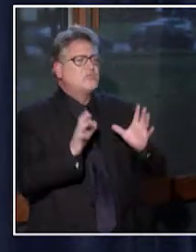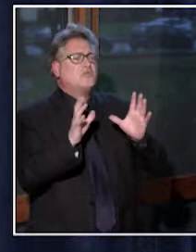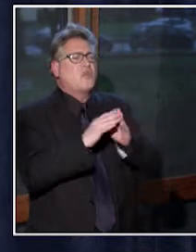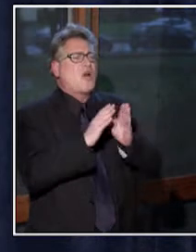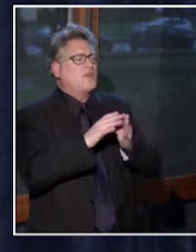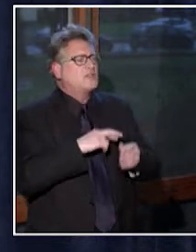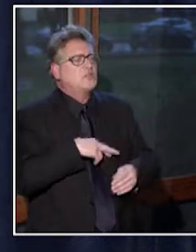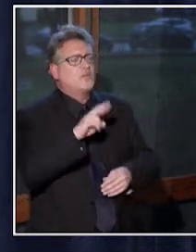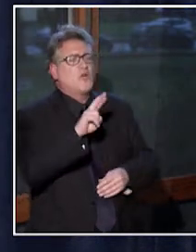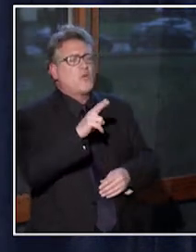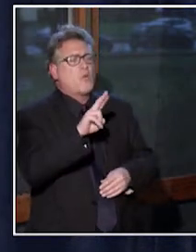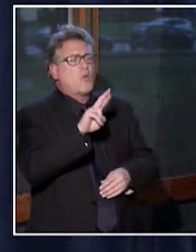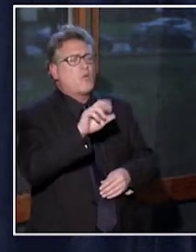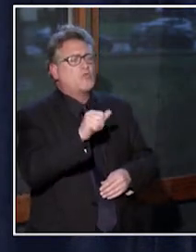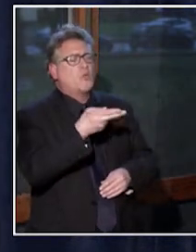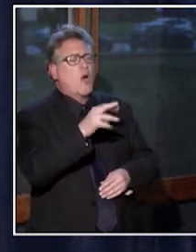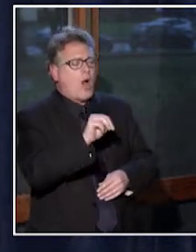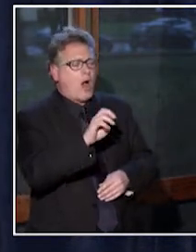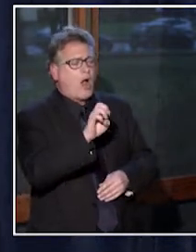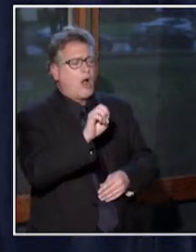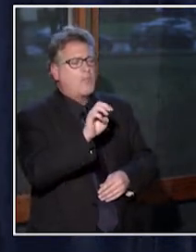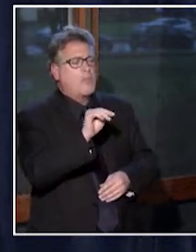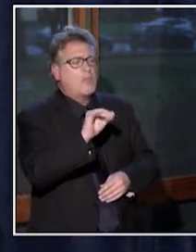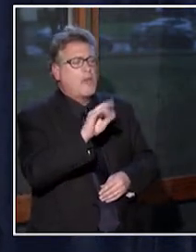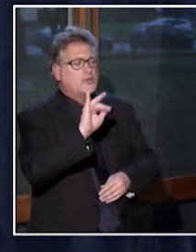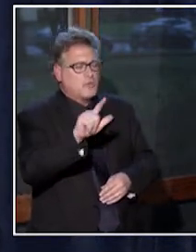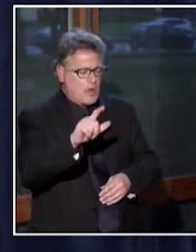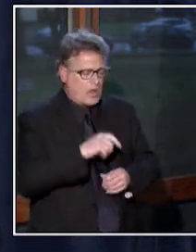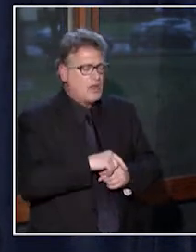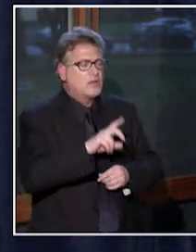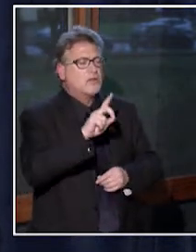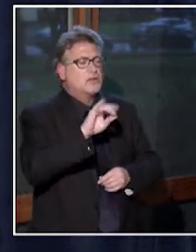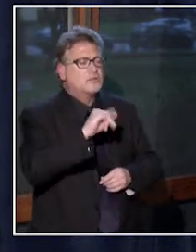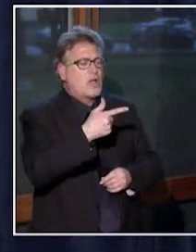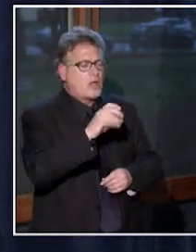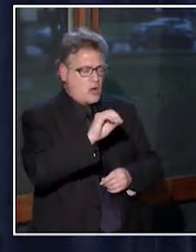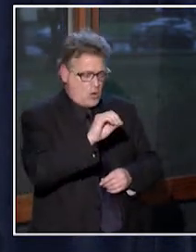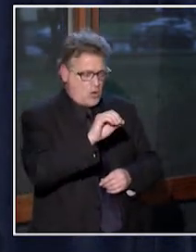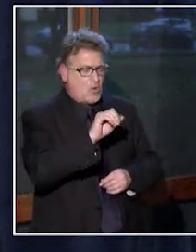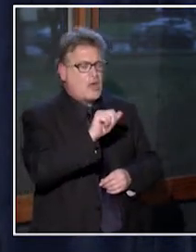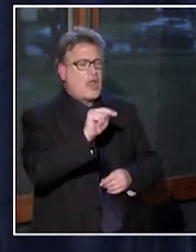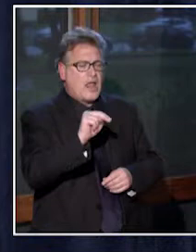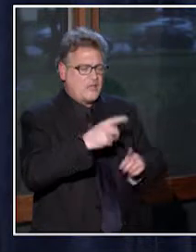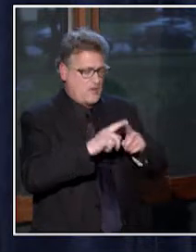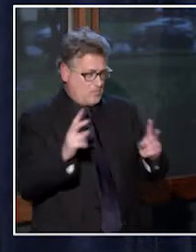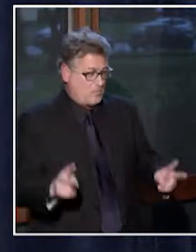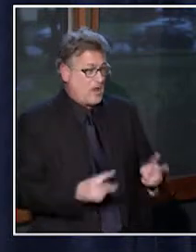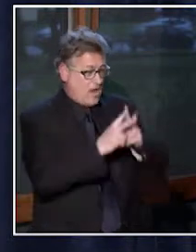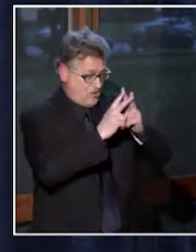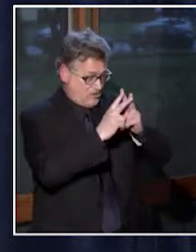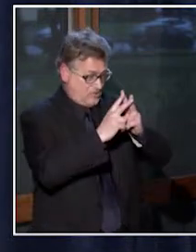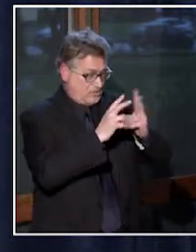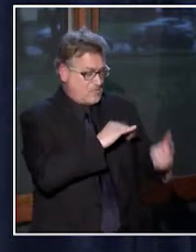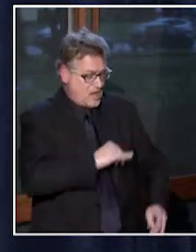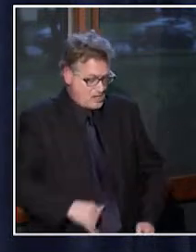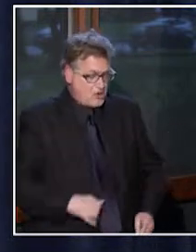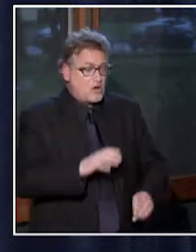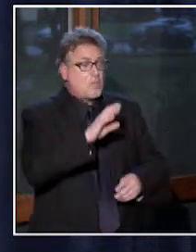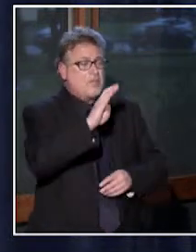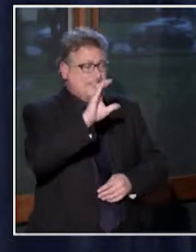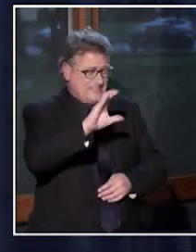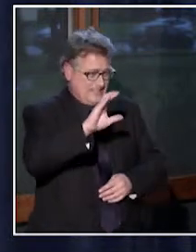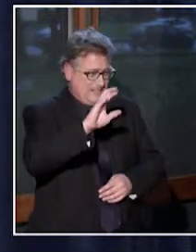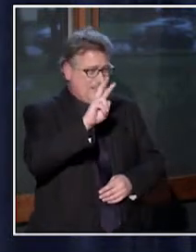Rahm Emanuel, Anne Hidalgo, who's the mayor of Paris, the mayors of Vancouver, British Columbia,